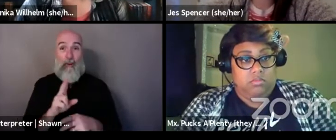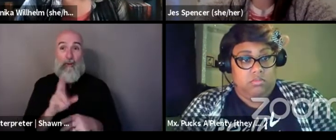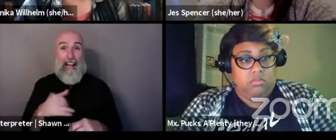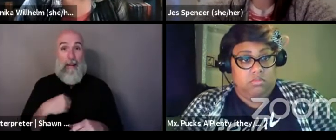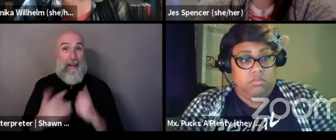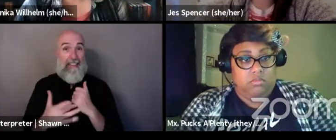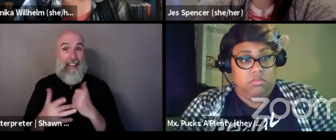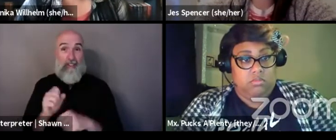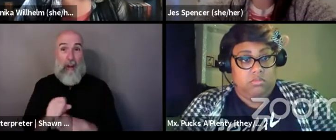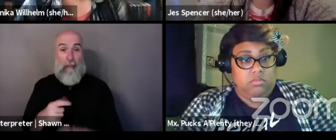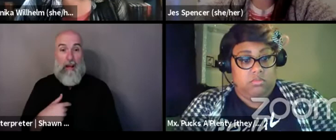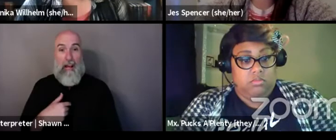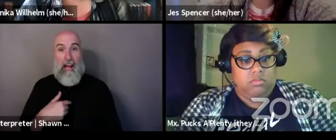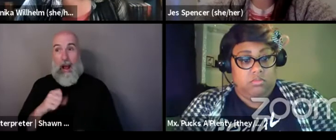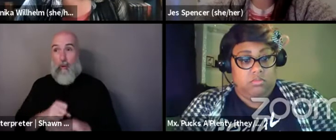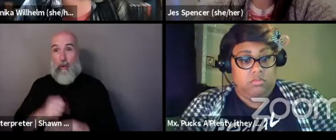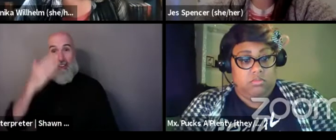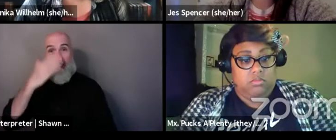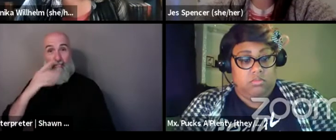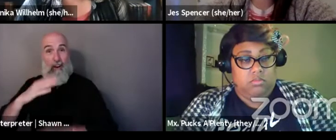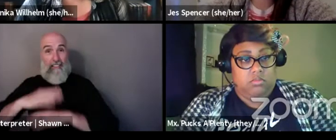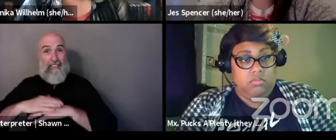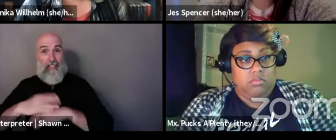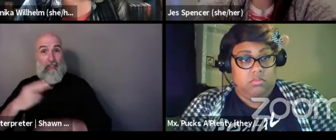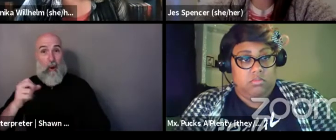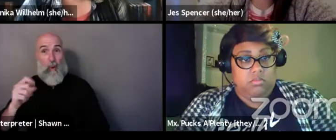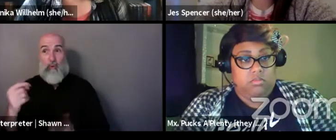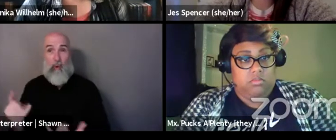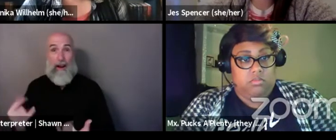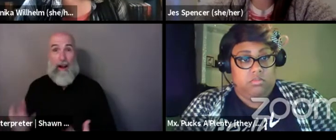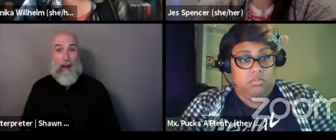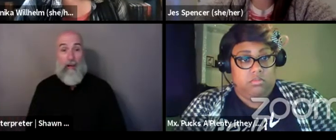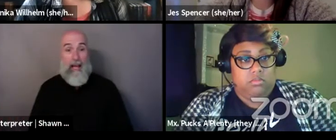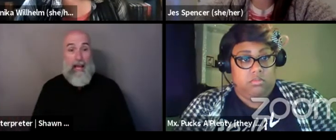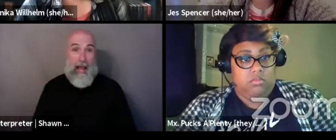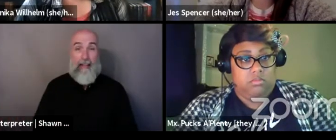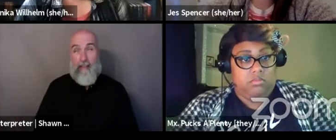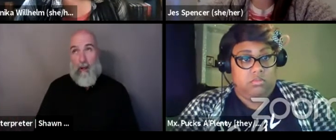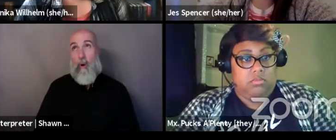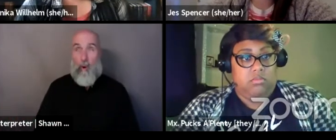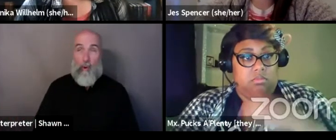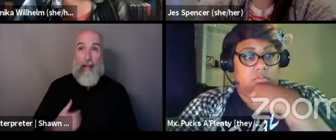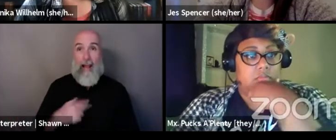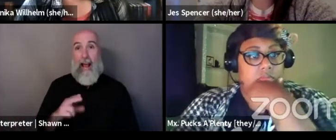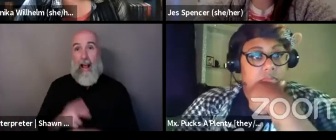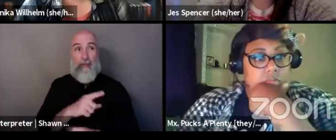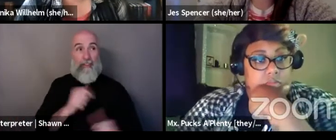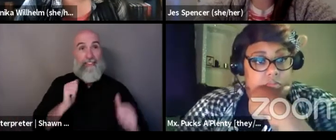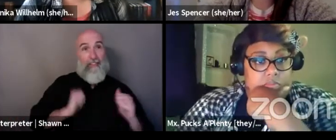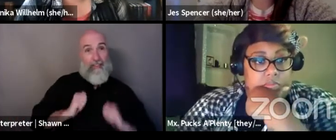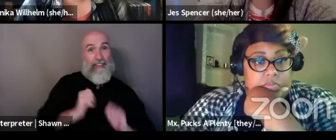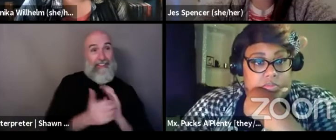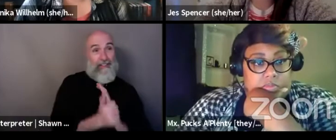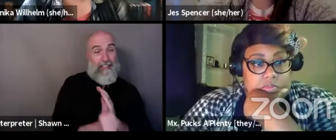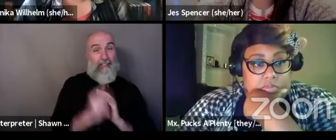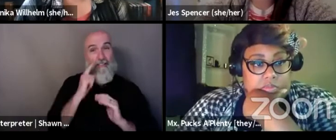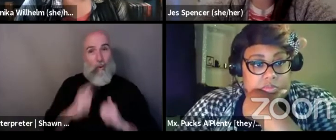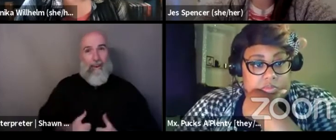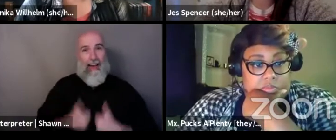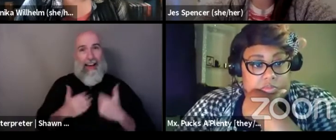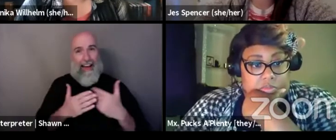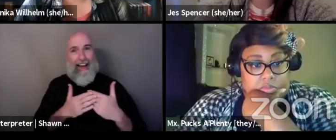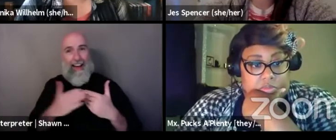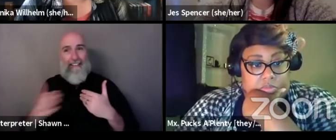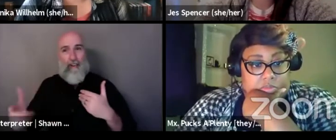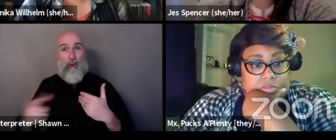I'm work as a front desk host, you know, right now. And it's like, oh, I use these theater skills for life. You are helping